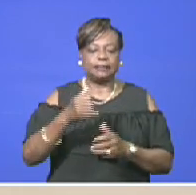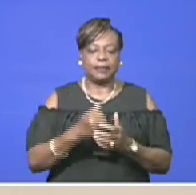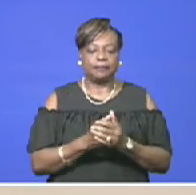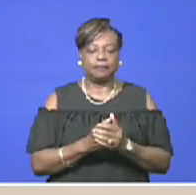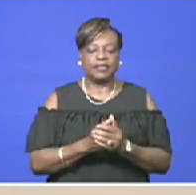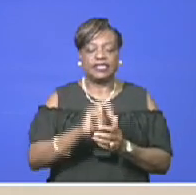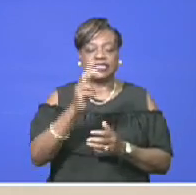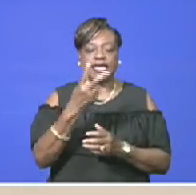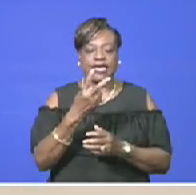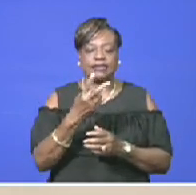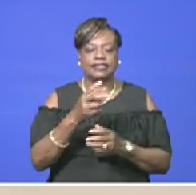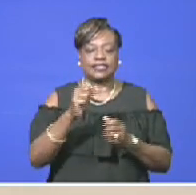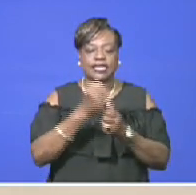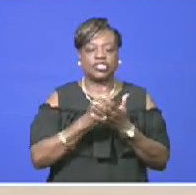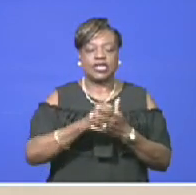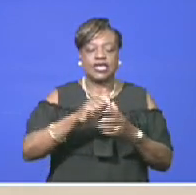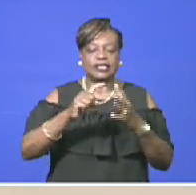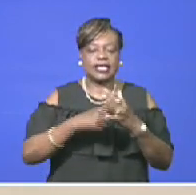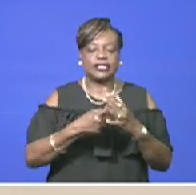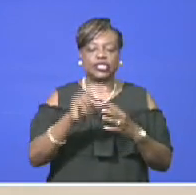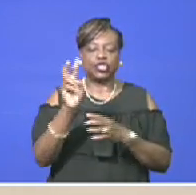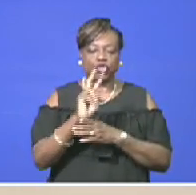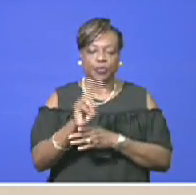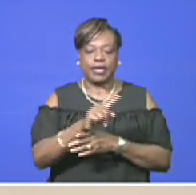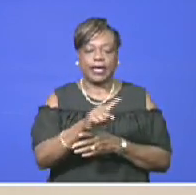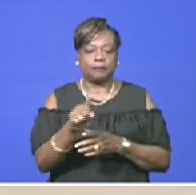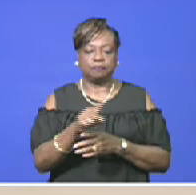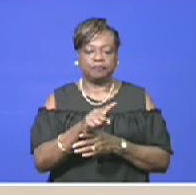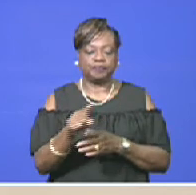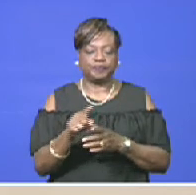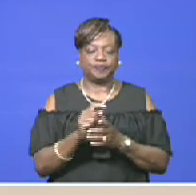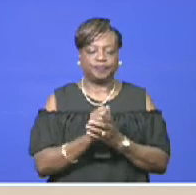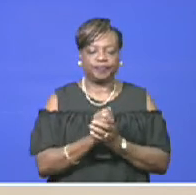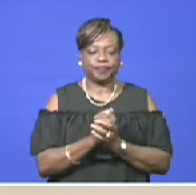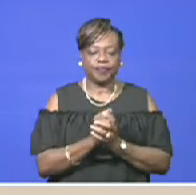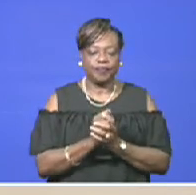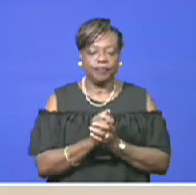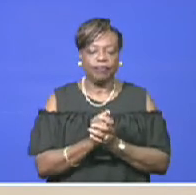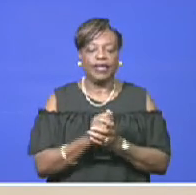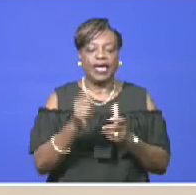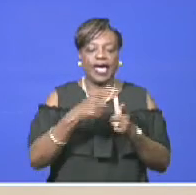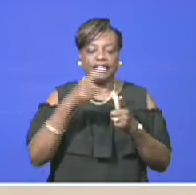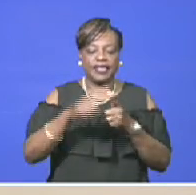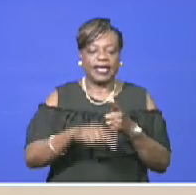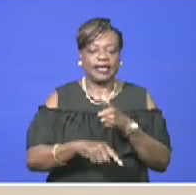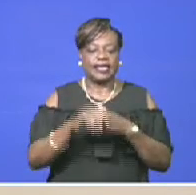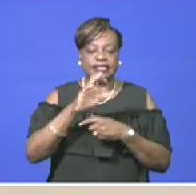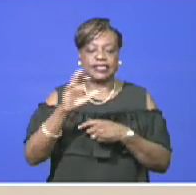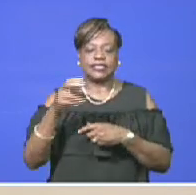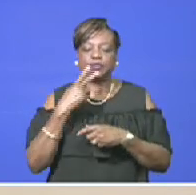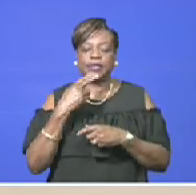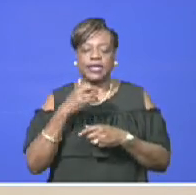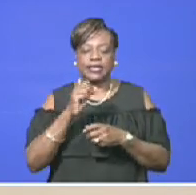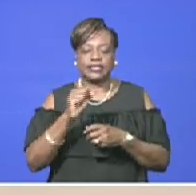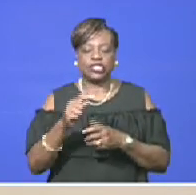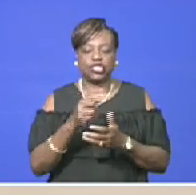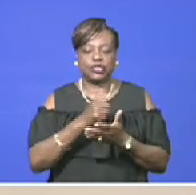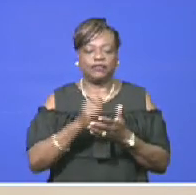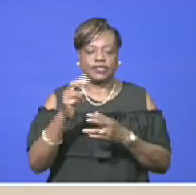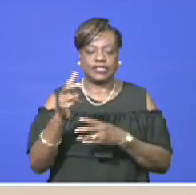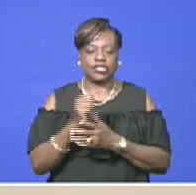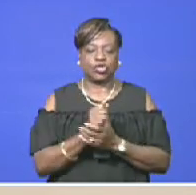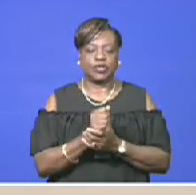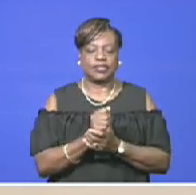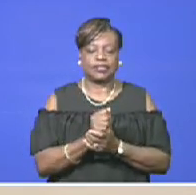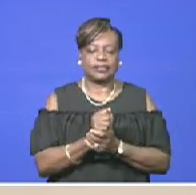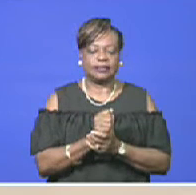The second session starts at 2 p.m. with Agape and South Andrews. After that, it's C.C. Sweeting, St. John's, SAC Aquinas,